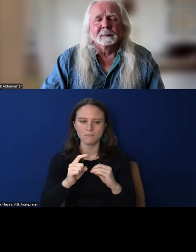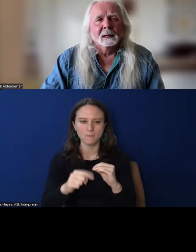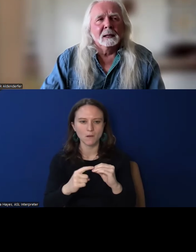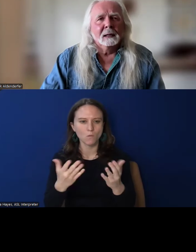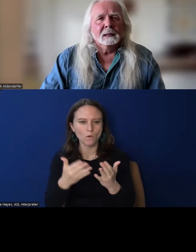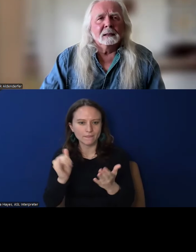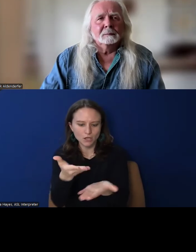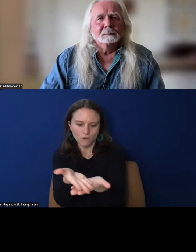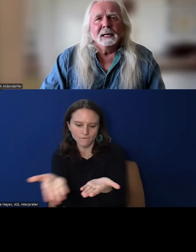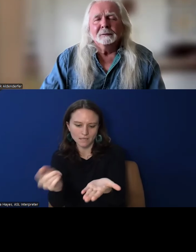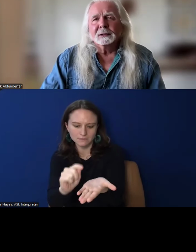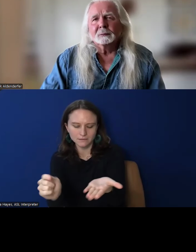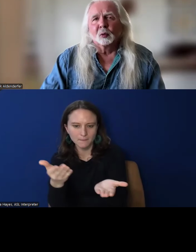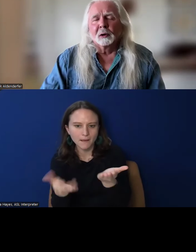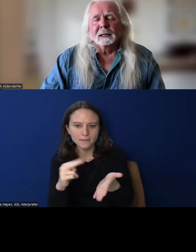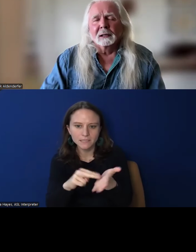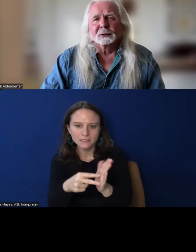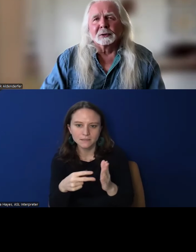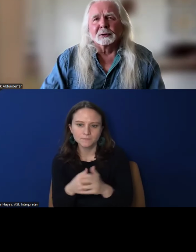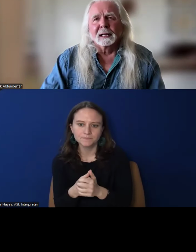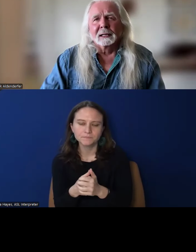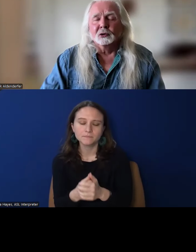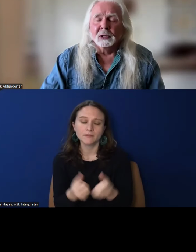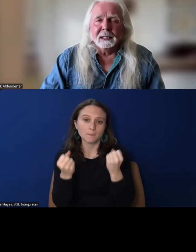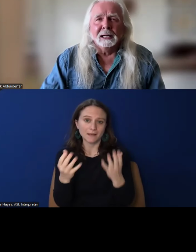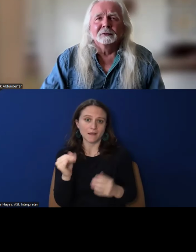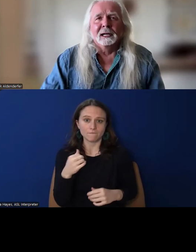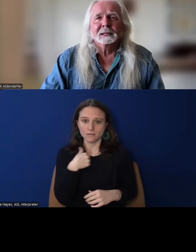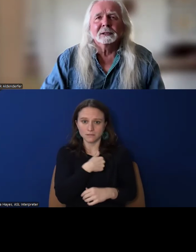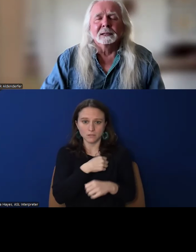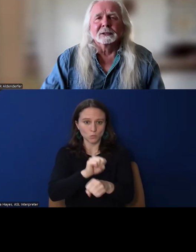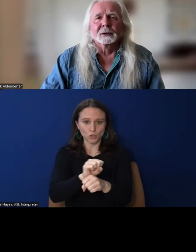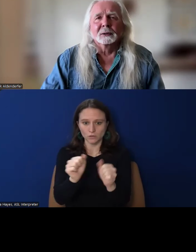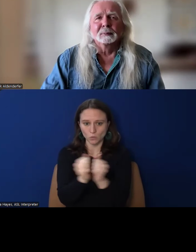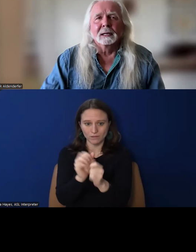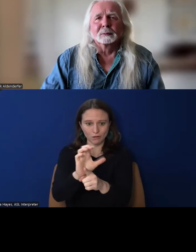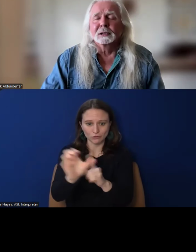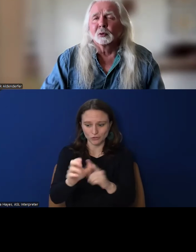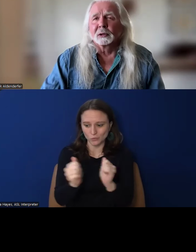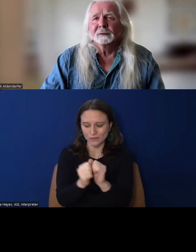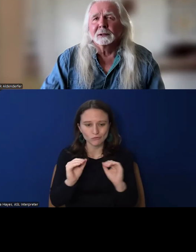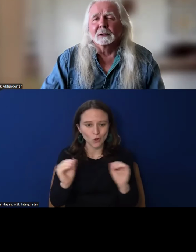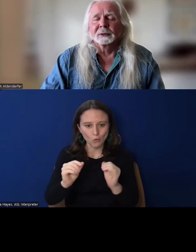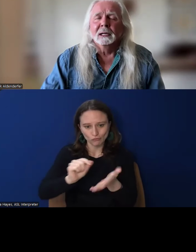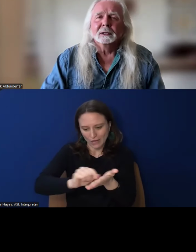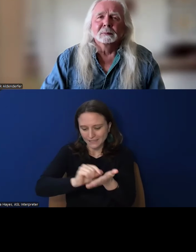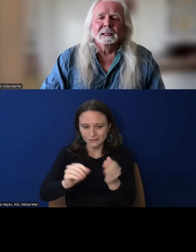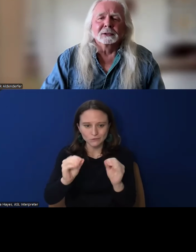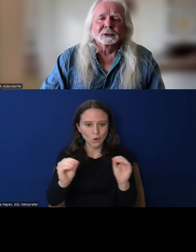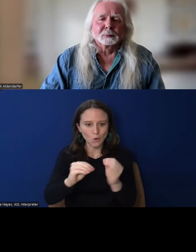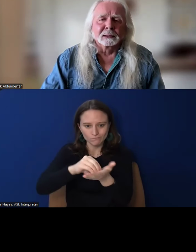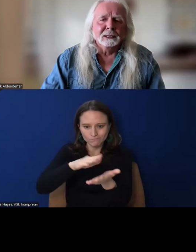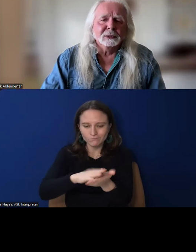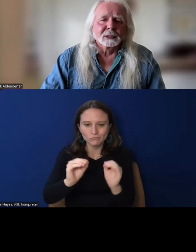mean. Many of us work in cultures that do not have text, and so it becomes much more difficult to make